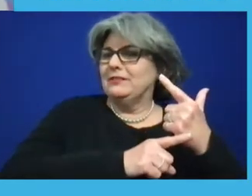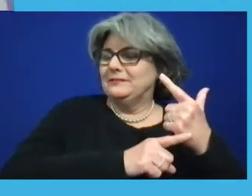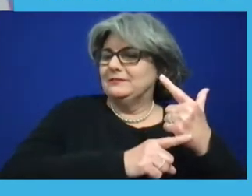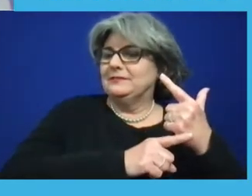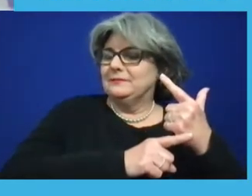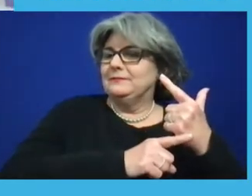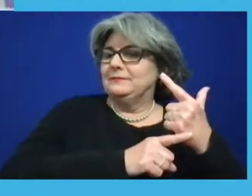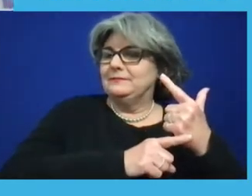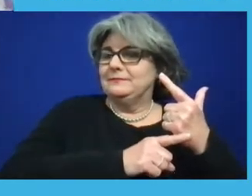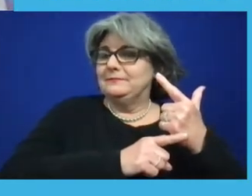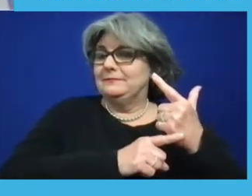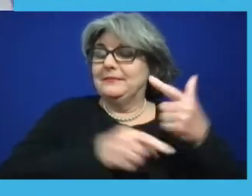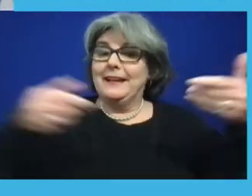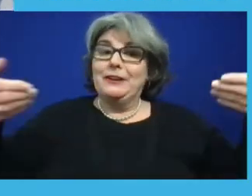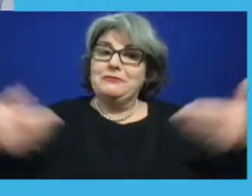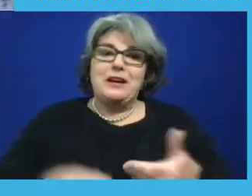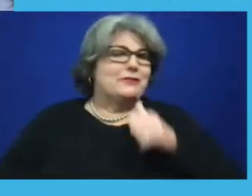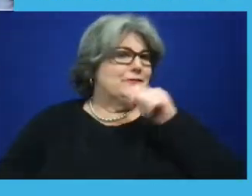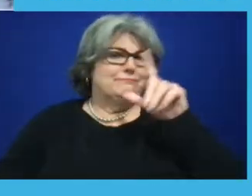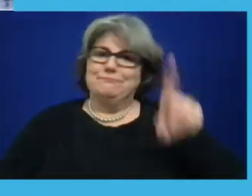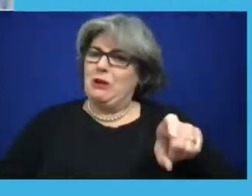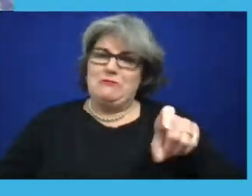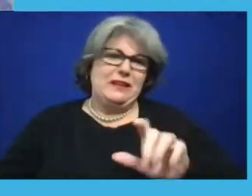a man and a brother